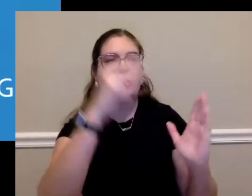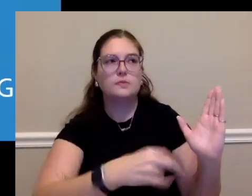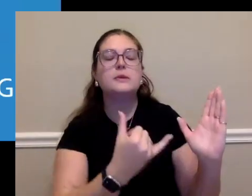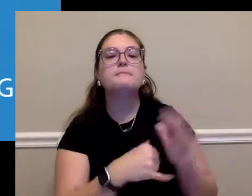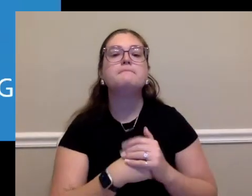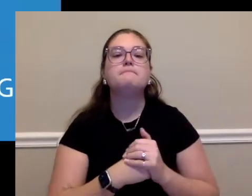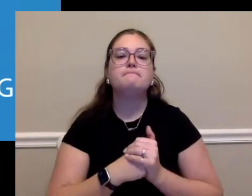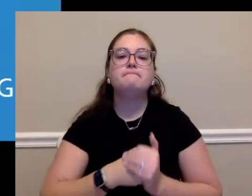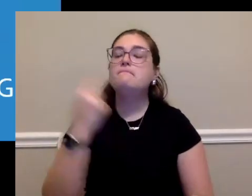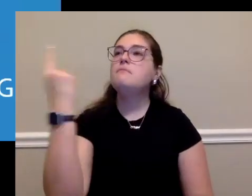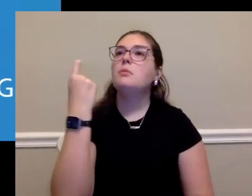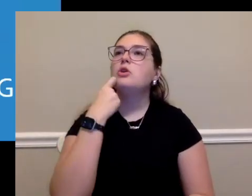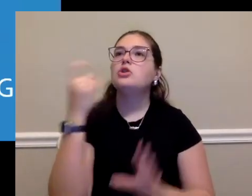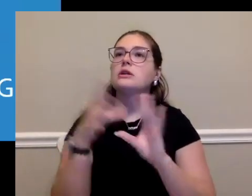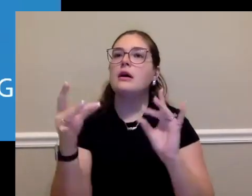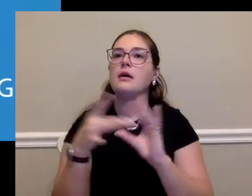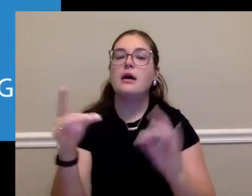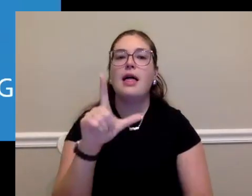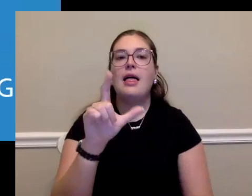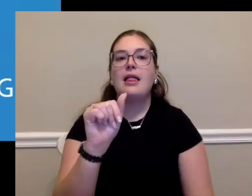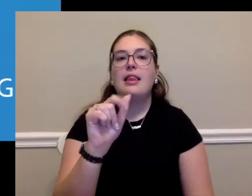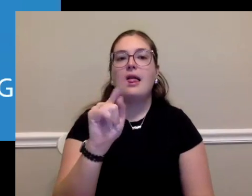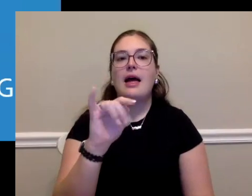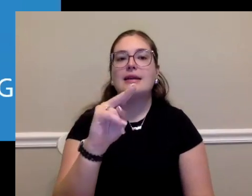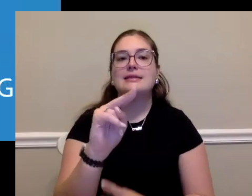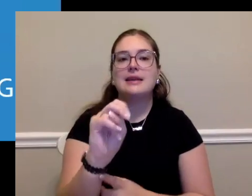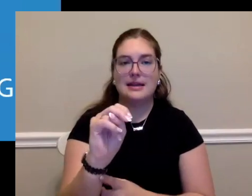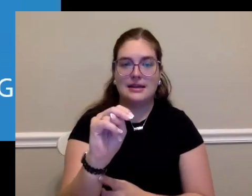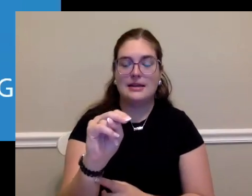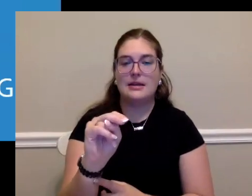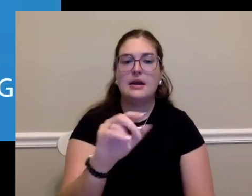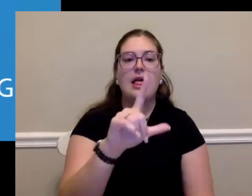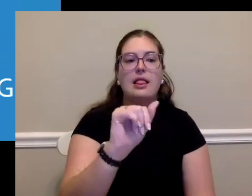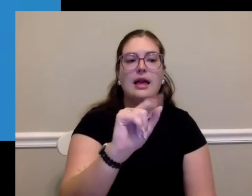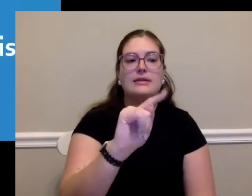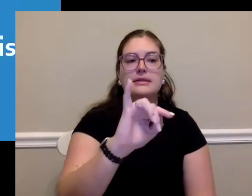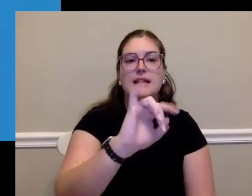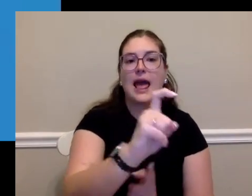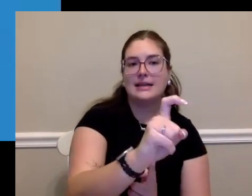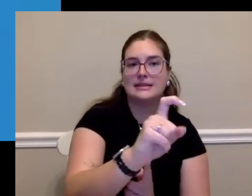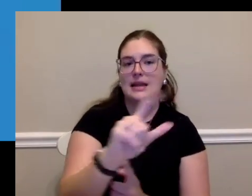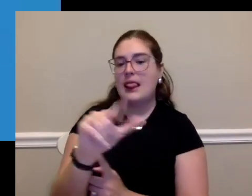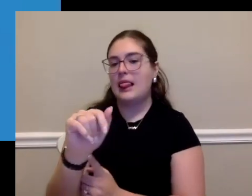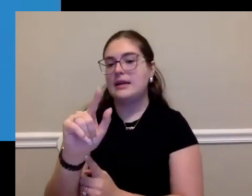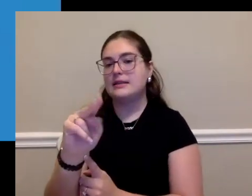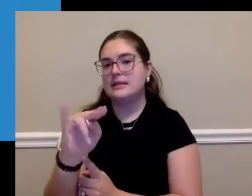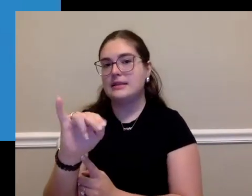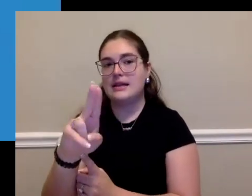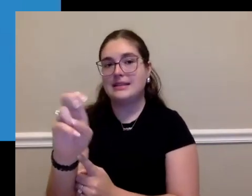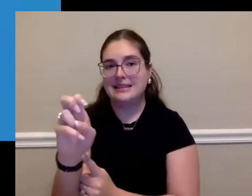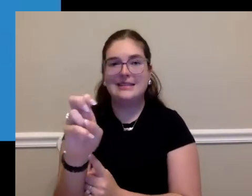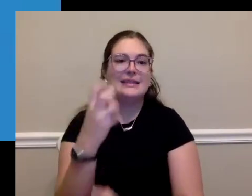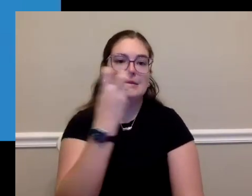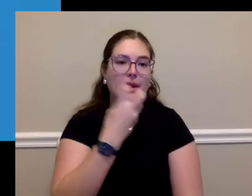Well, somebody just mentioned Latin is also the way to pronounce Latinx in Spanish. Then the next question